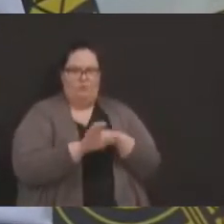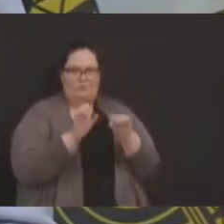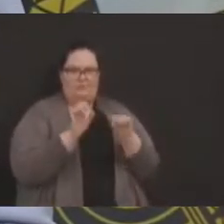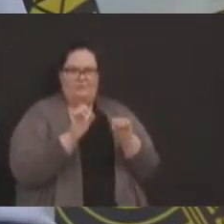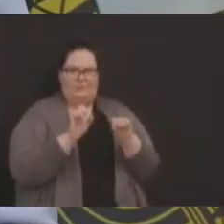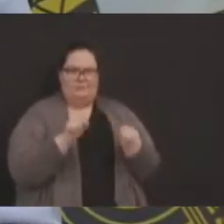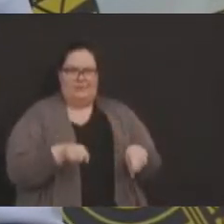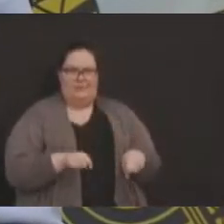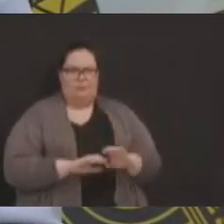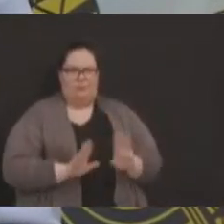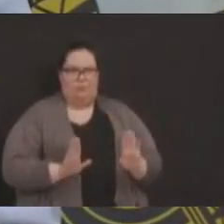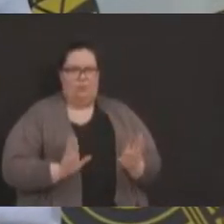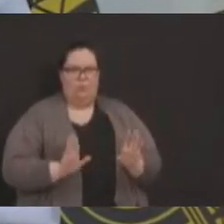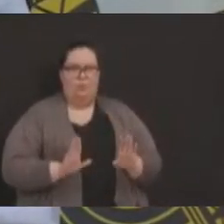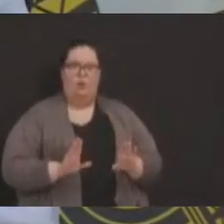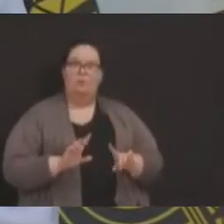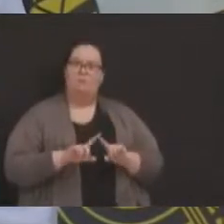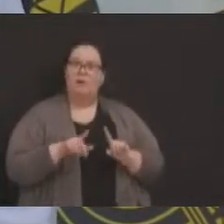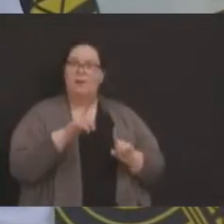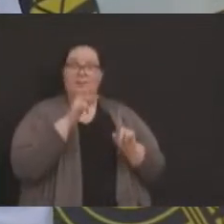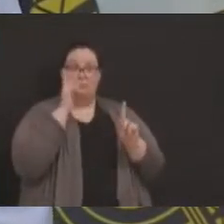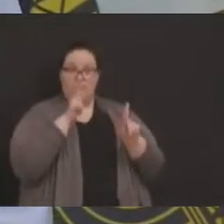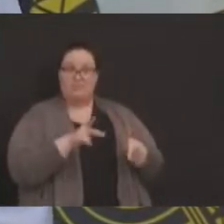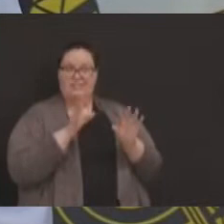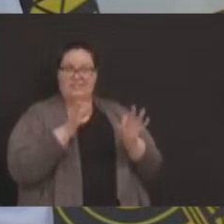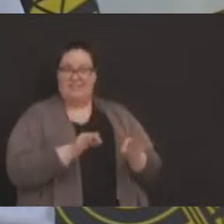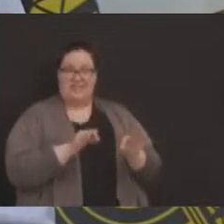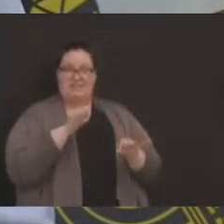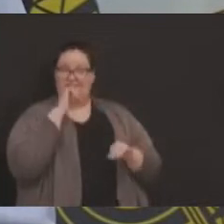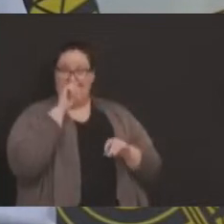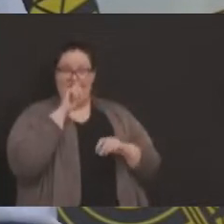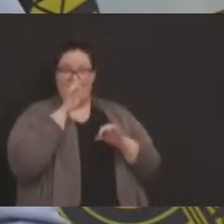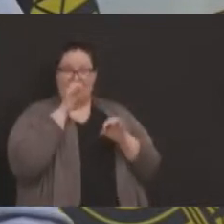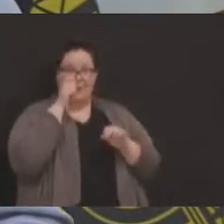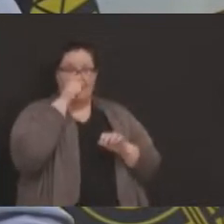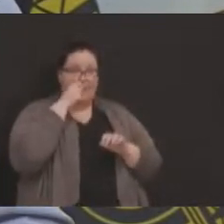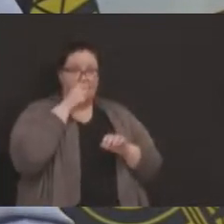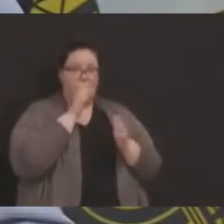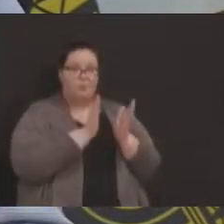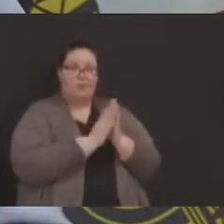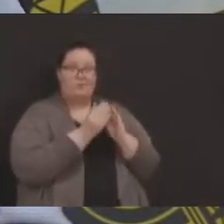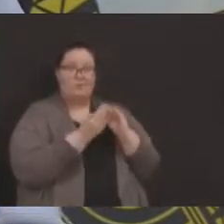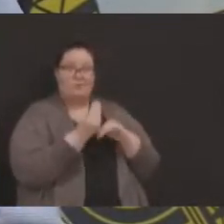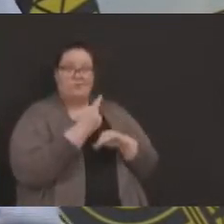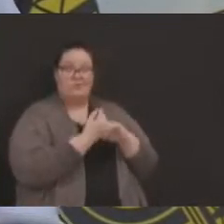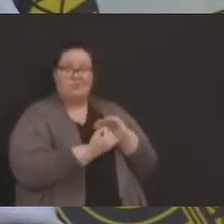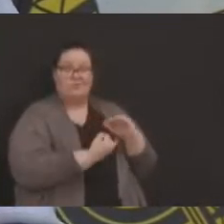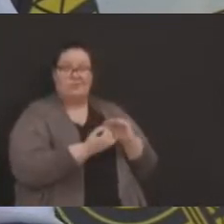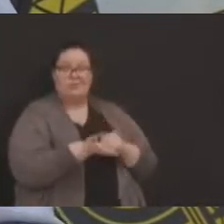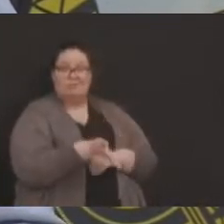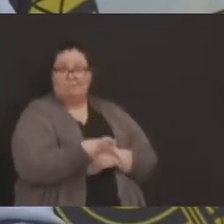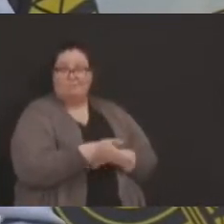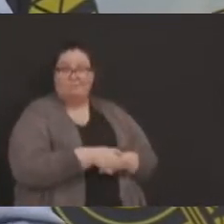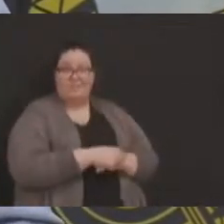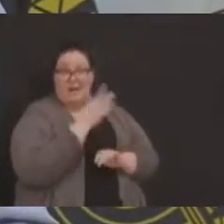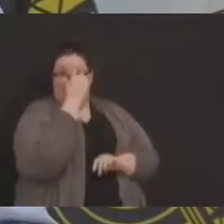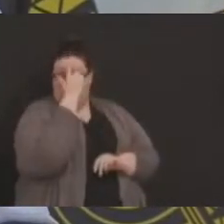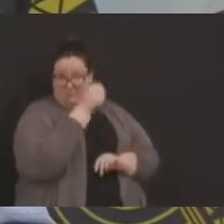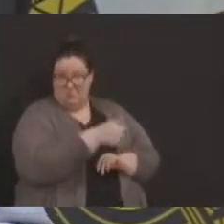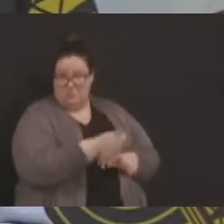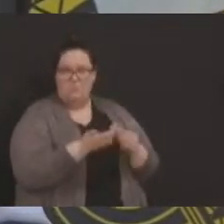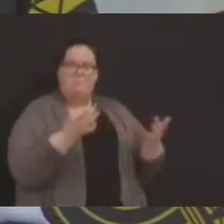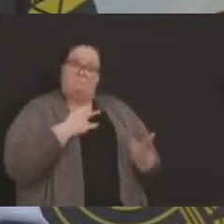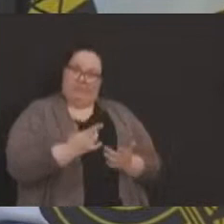assumption. That's usually how they would approach that. Thank you. Jean-Philippe